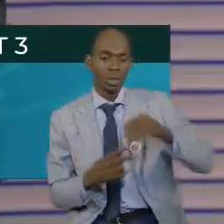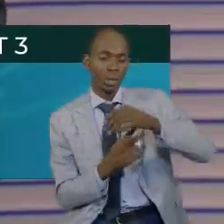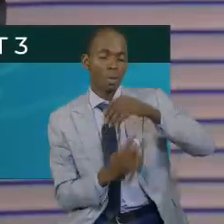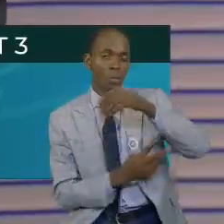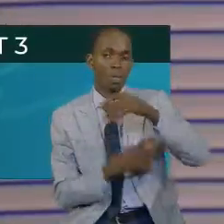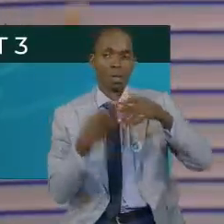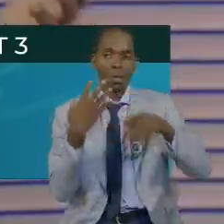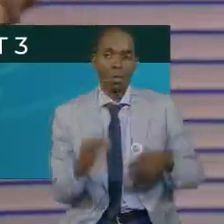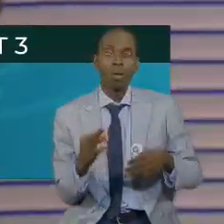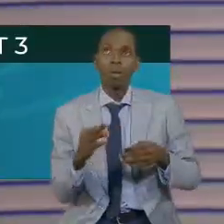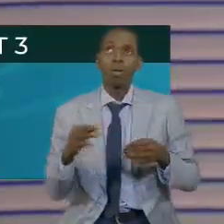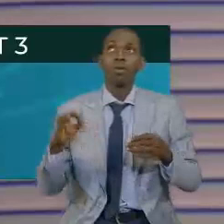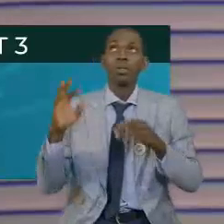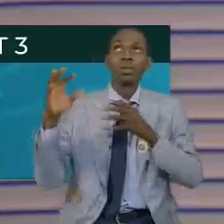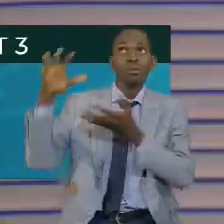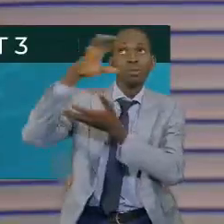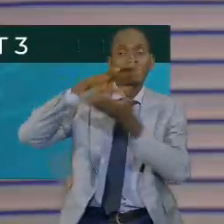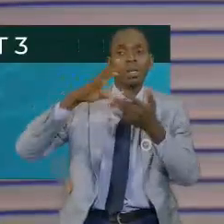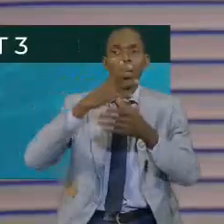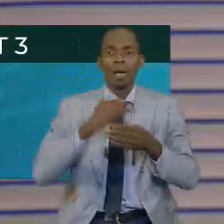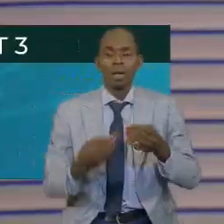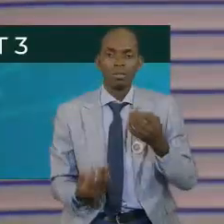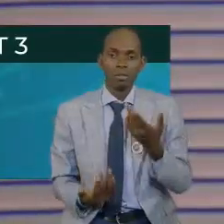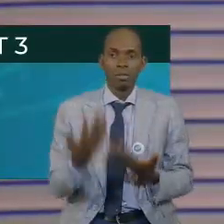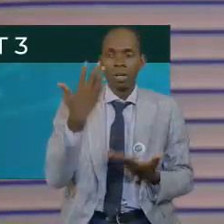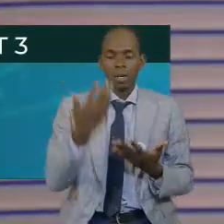fire rises up and they're ready to move.